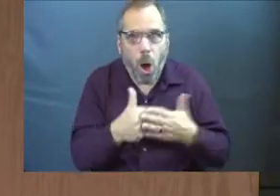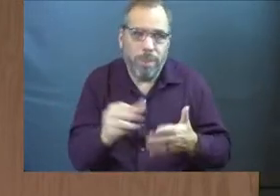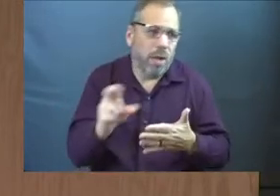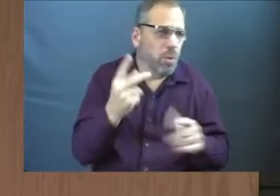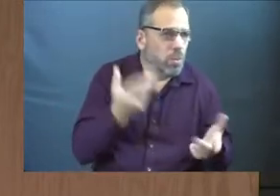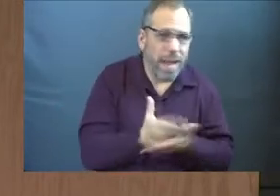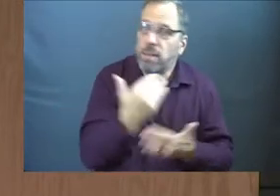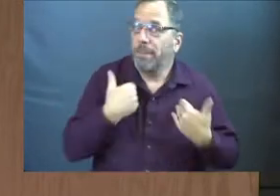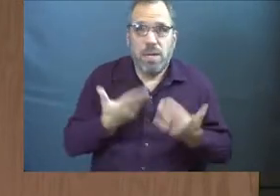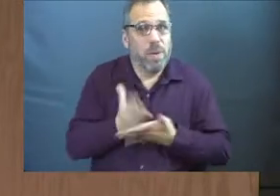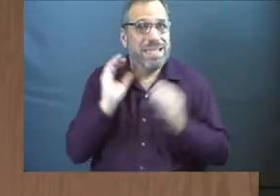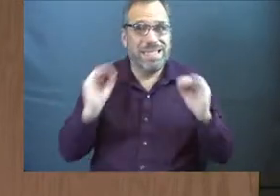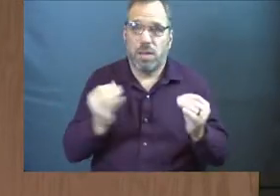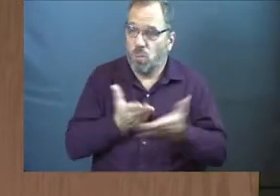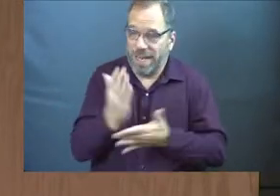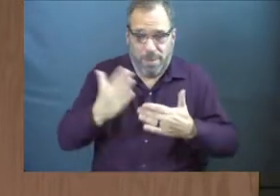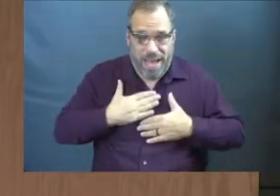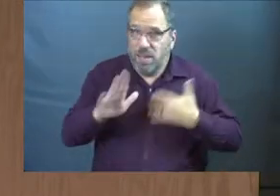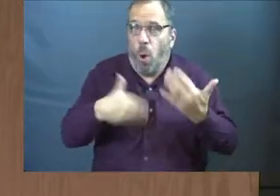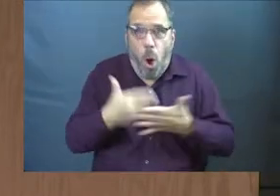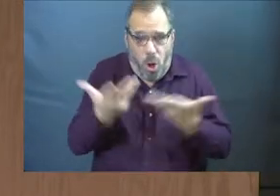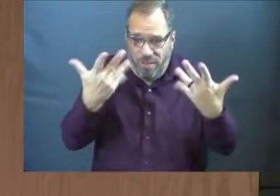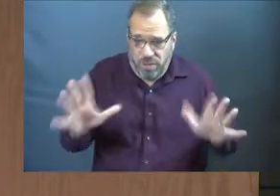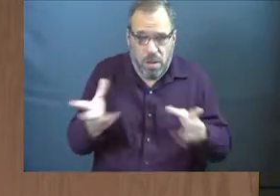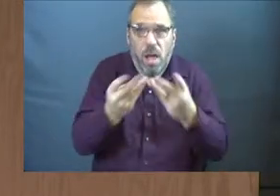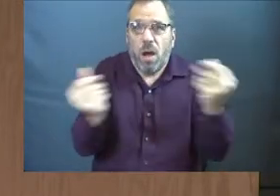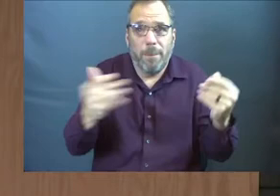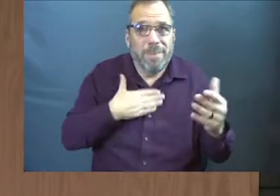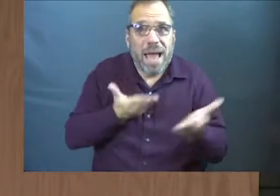their rights. I had no rights. They were all gone.